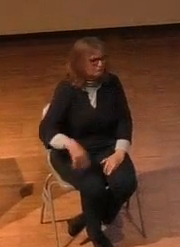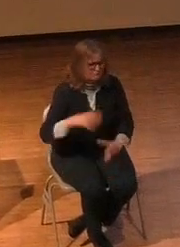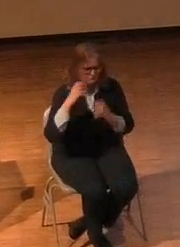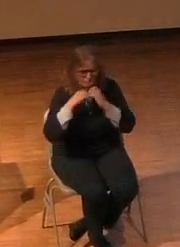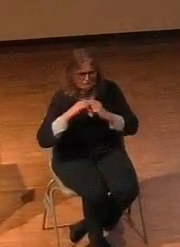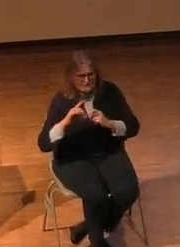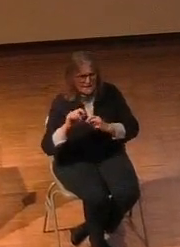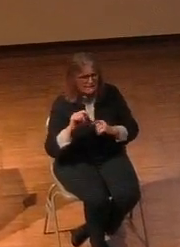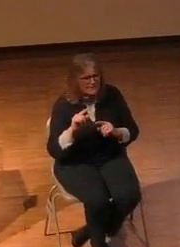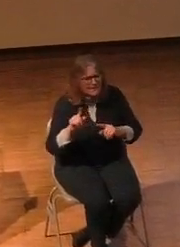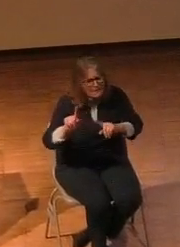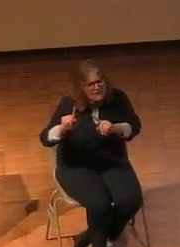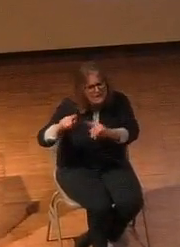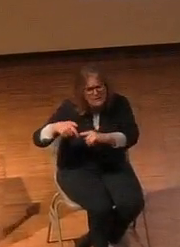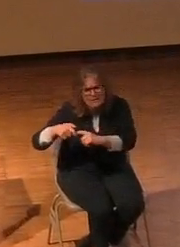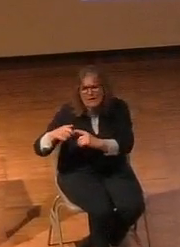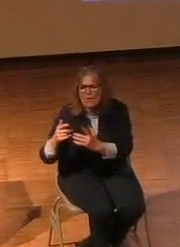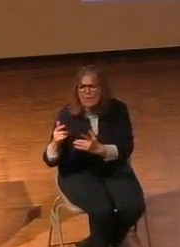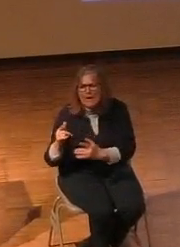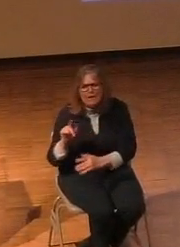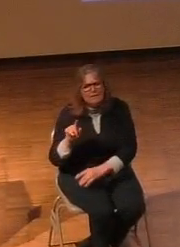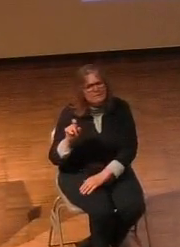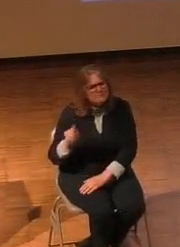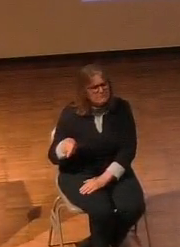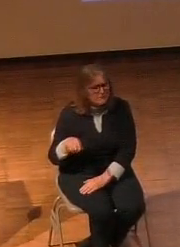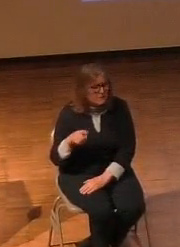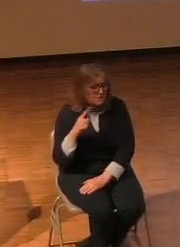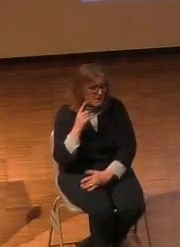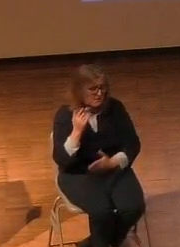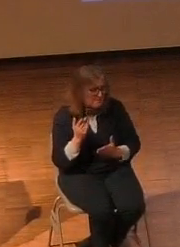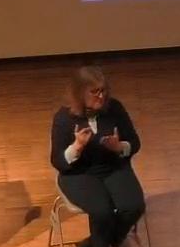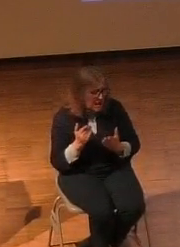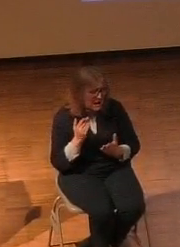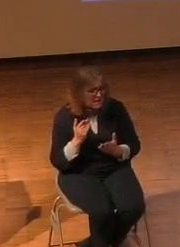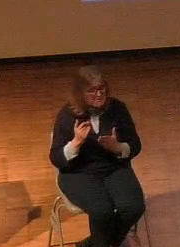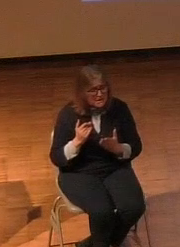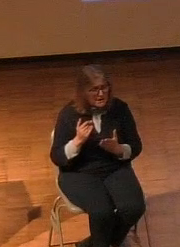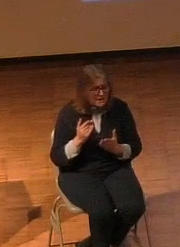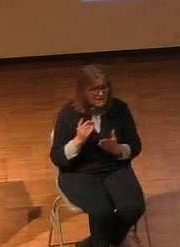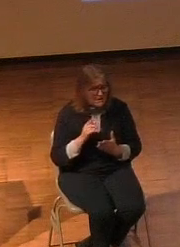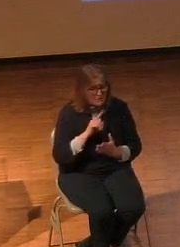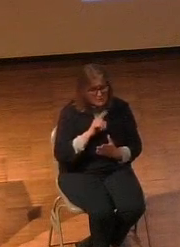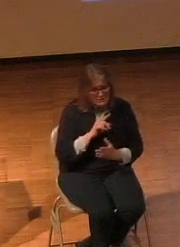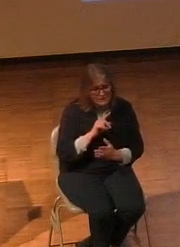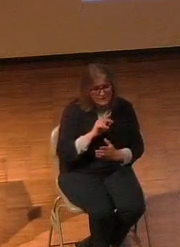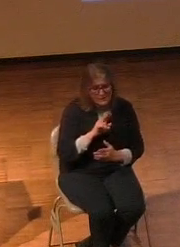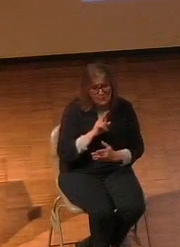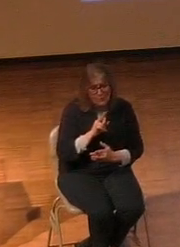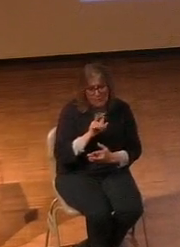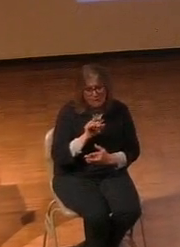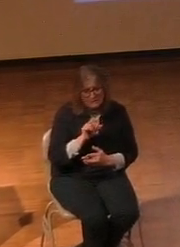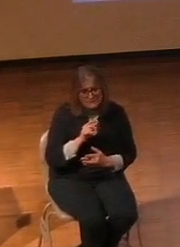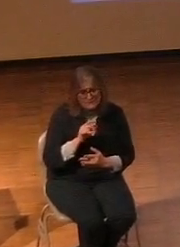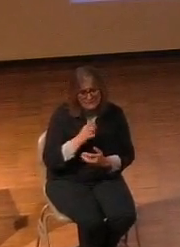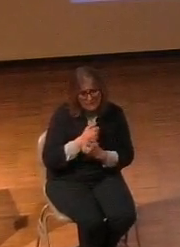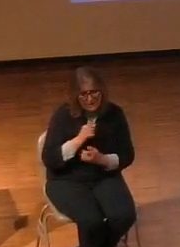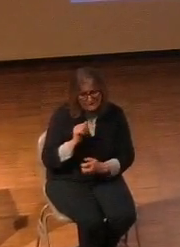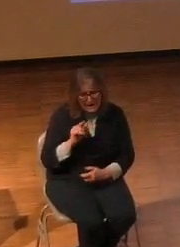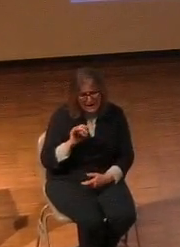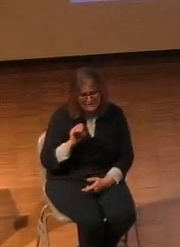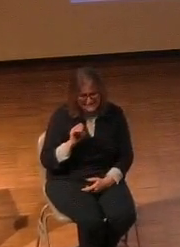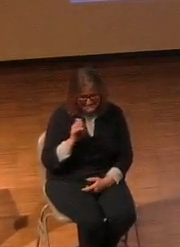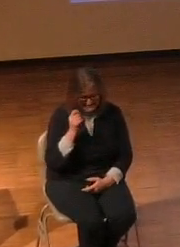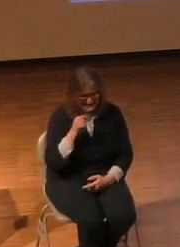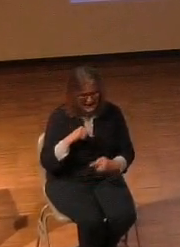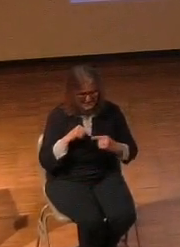I'm like, but wait a minute. I just want to know. Do you think maybe, possibly, that he loved Alice? Because, you know, they grew up together. I'm not at the beginning of the